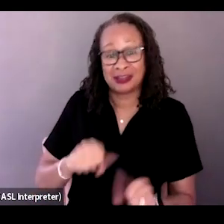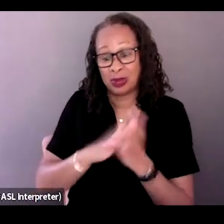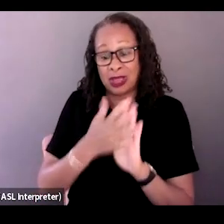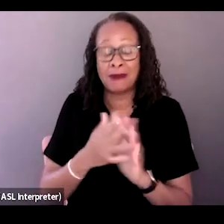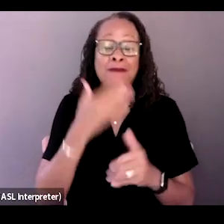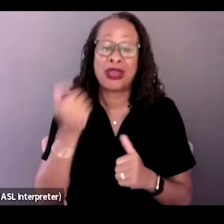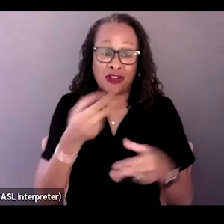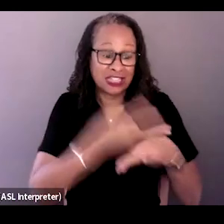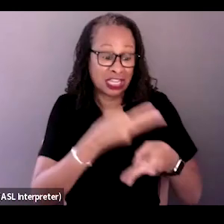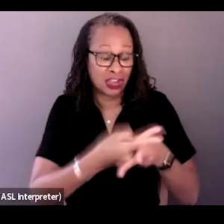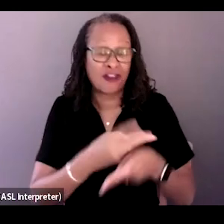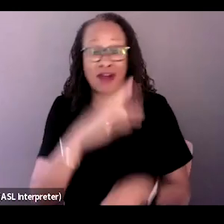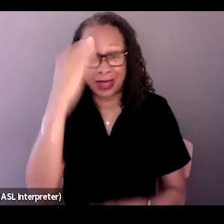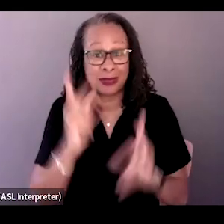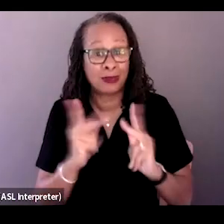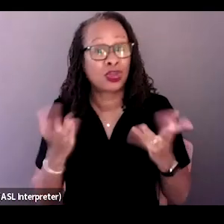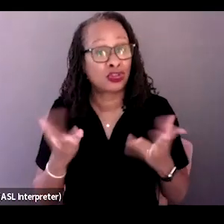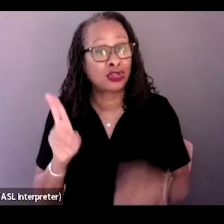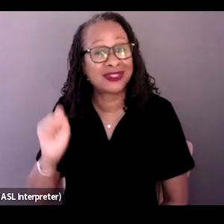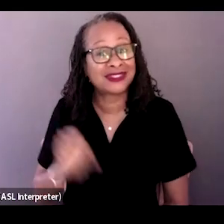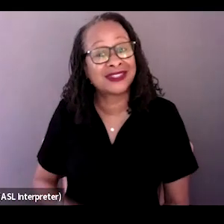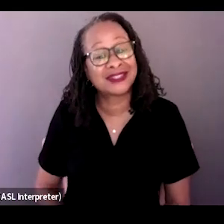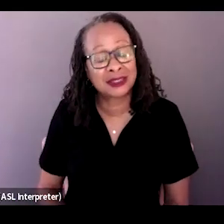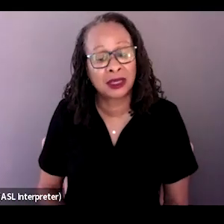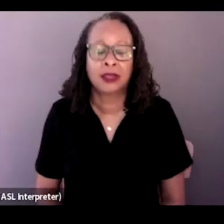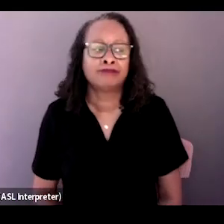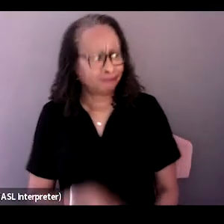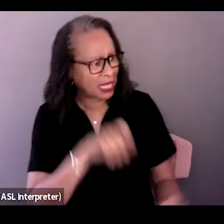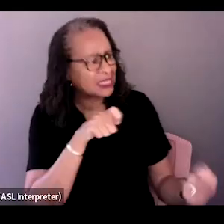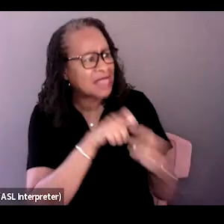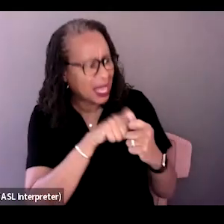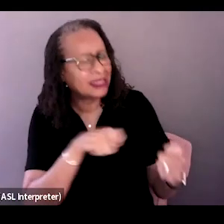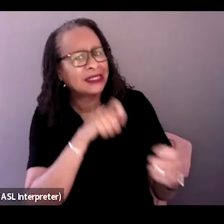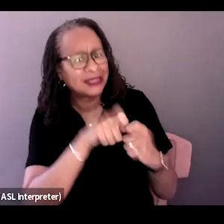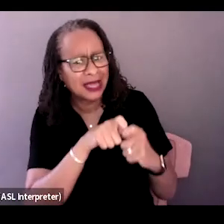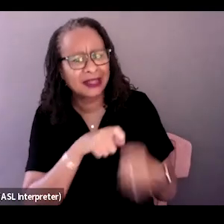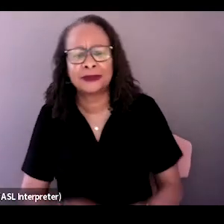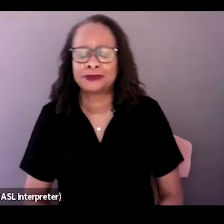here in the United States. Exactly.